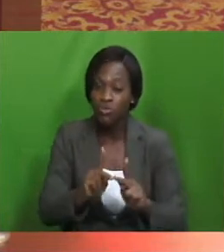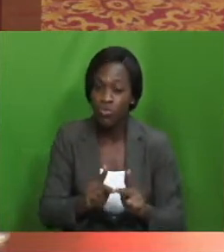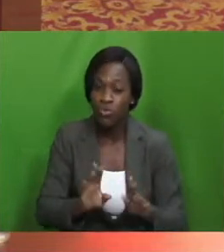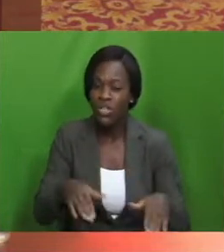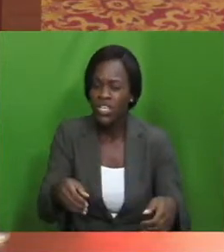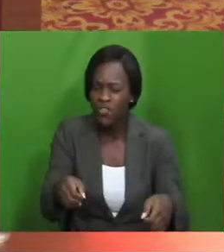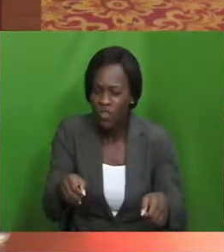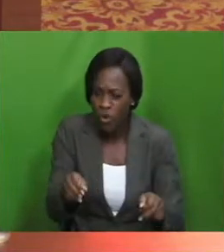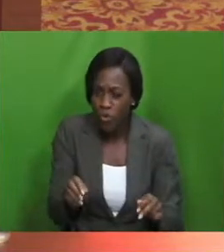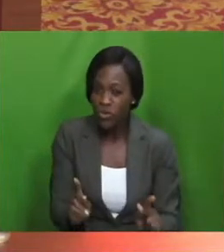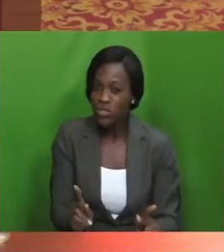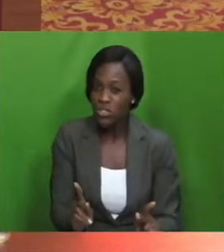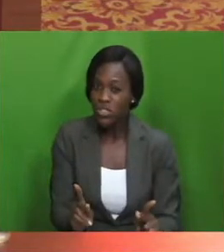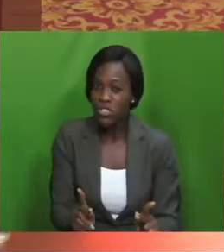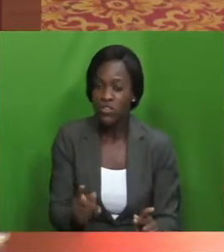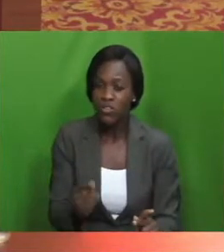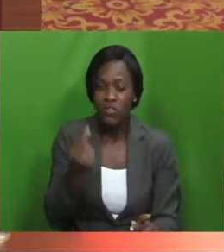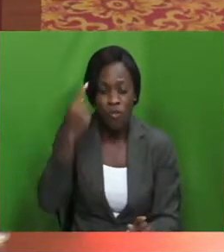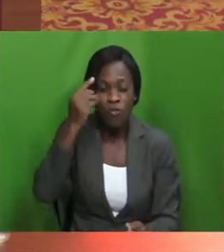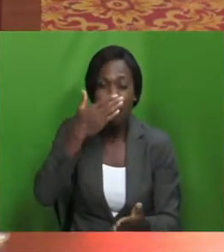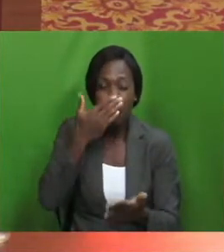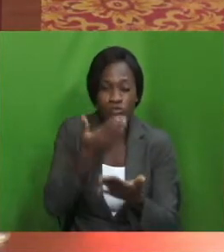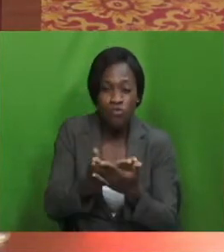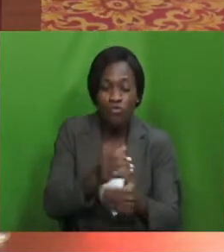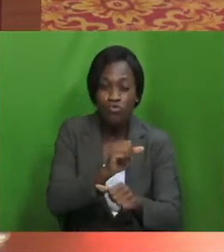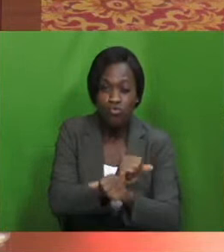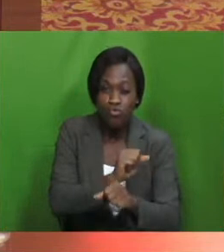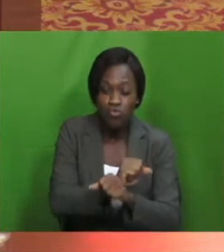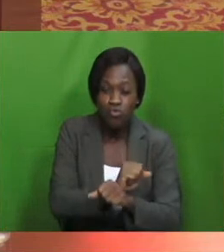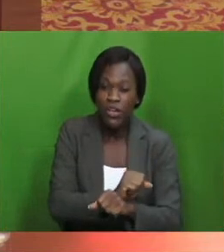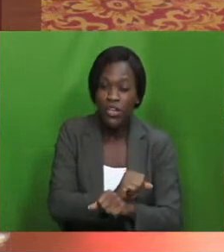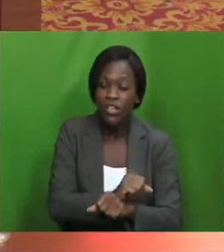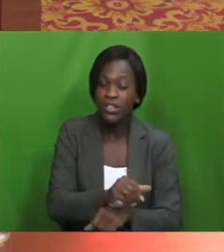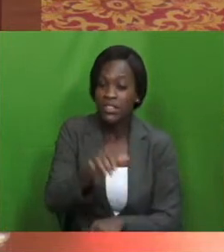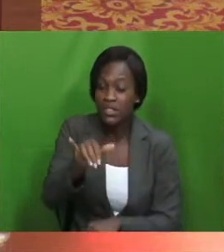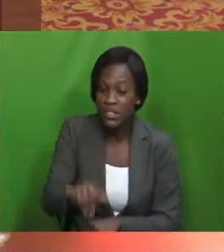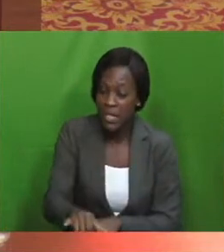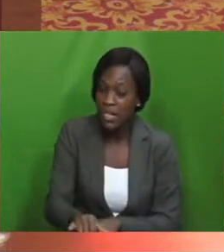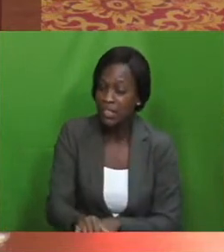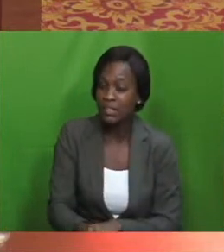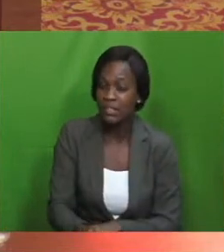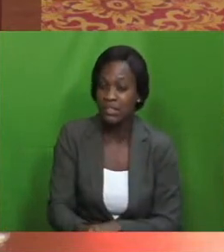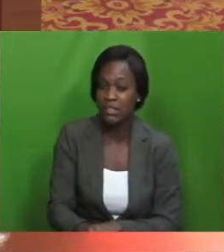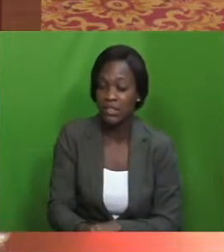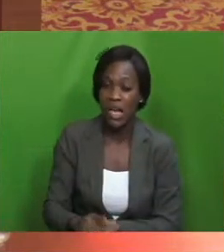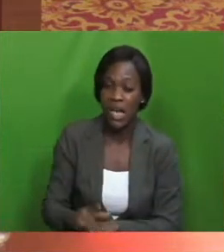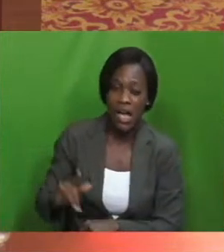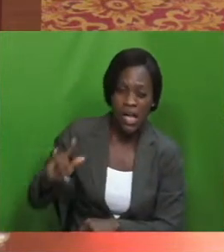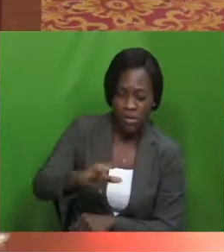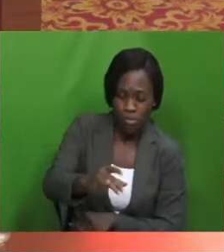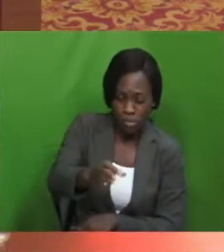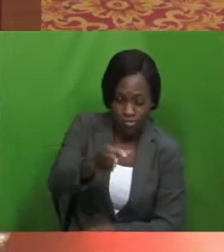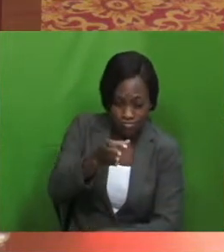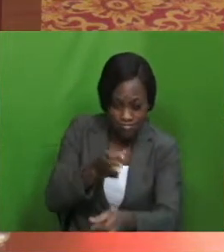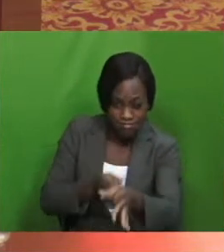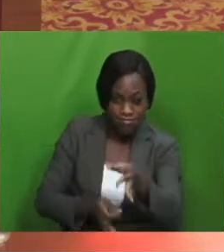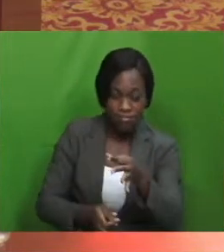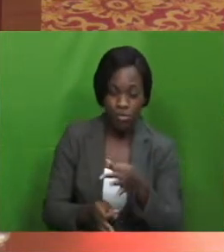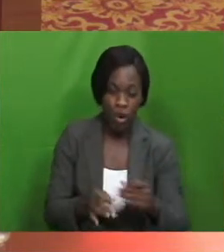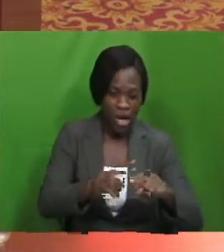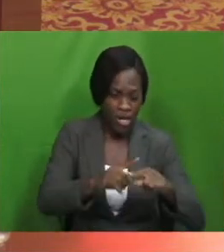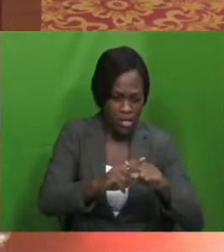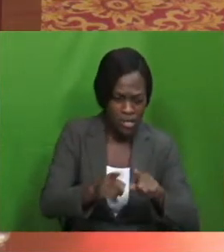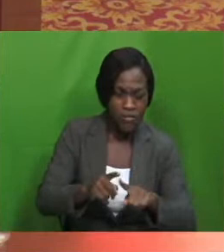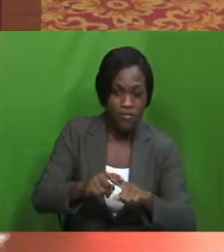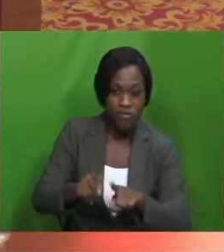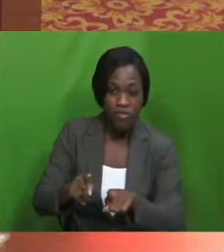for sustainable industrialization, job creation, import substitution, export diversification,